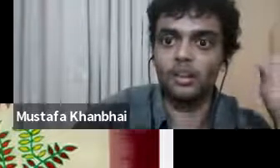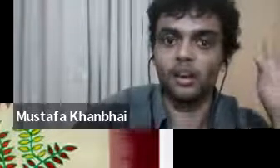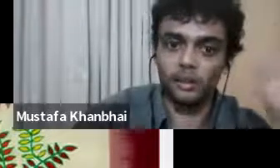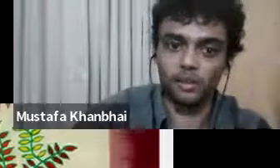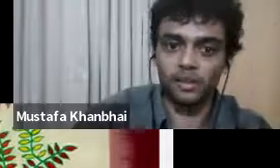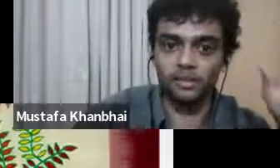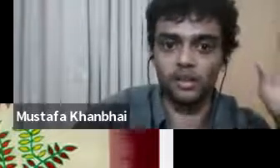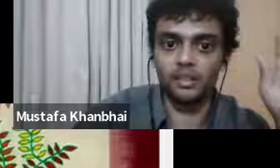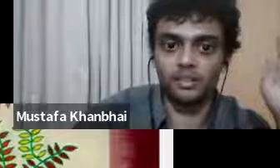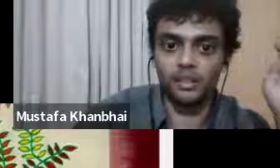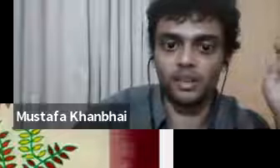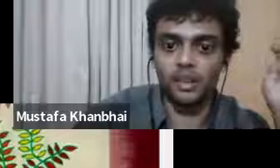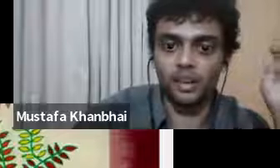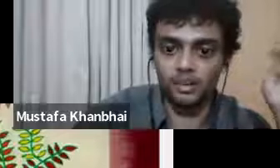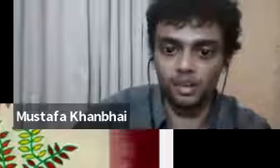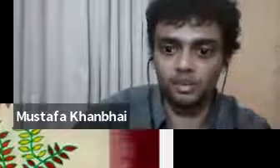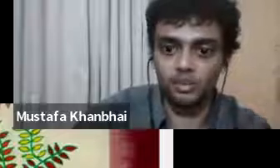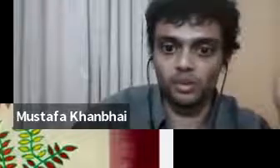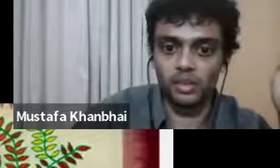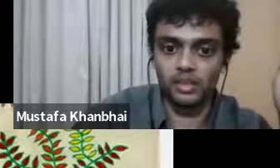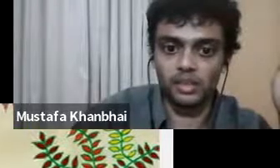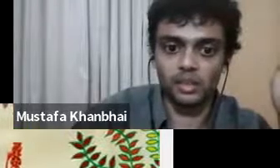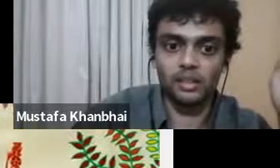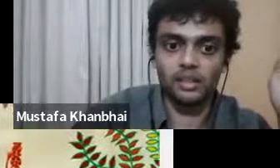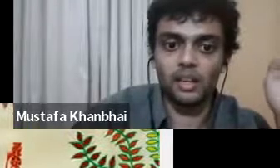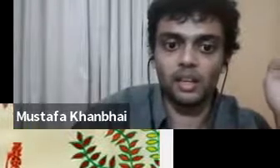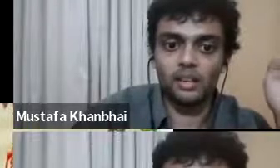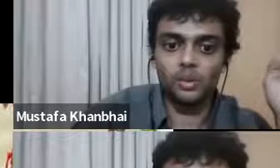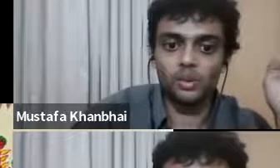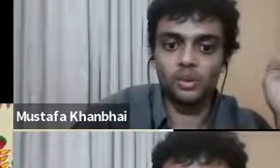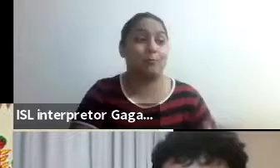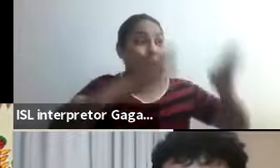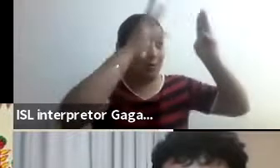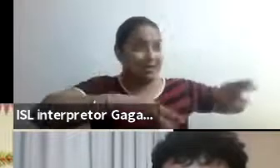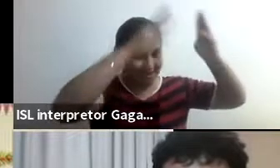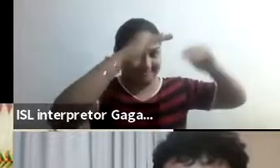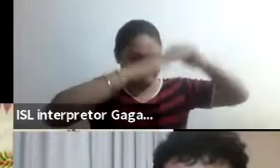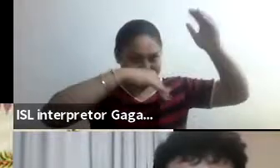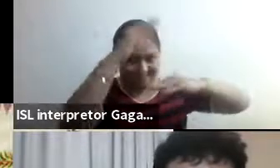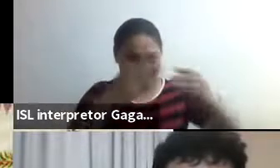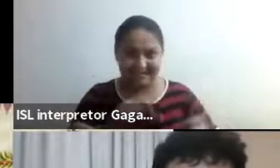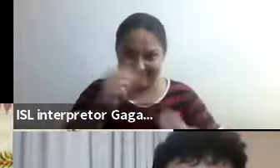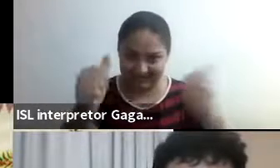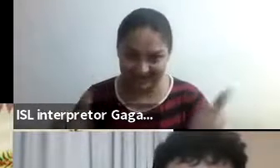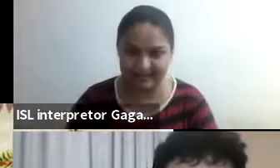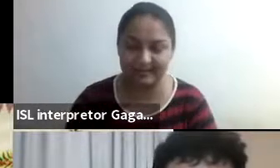work, labor in the fields, construction work, etc. So